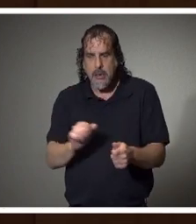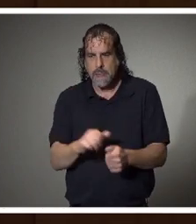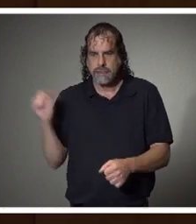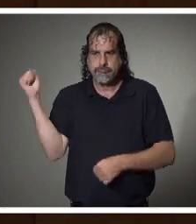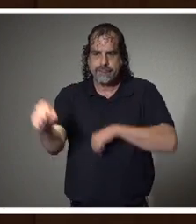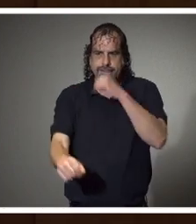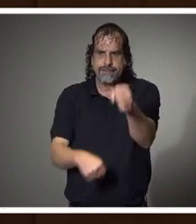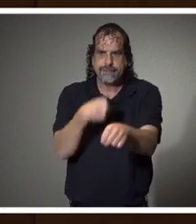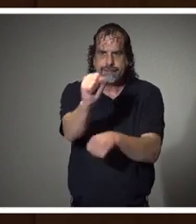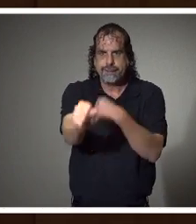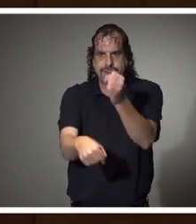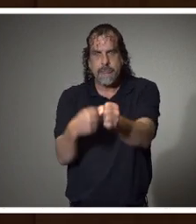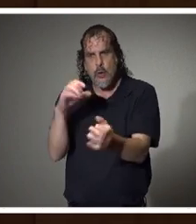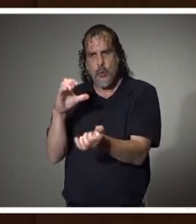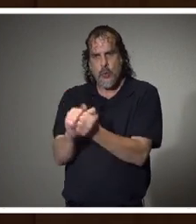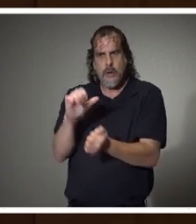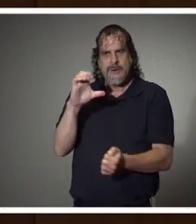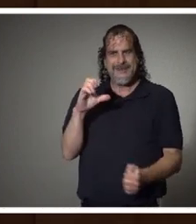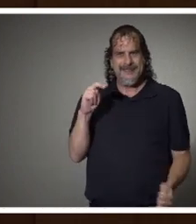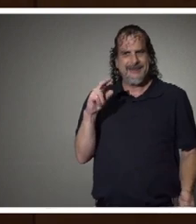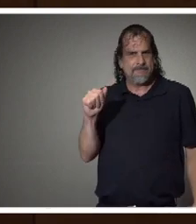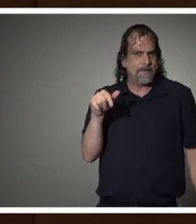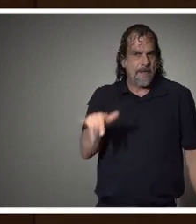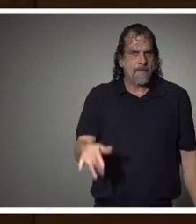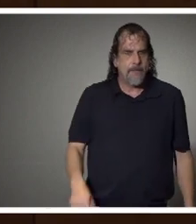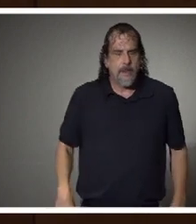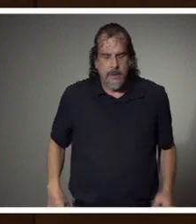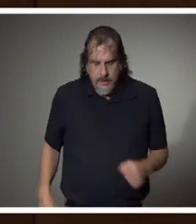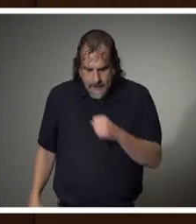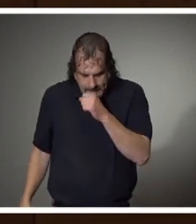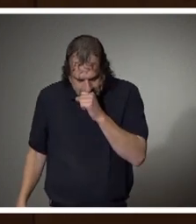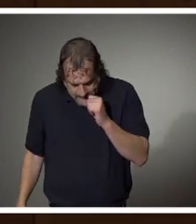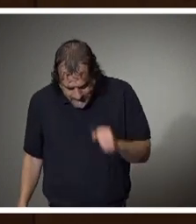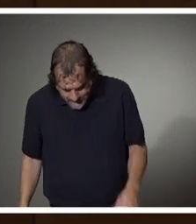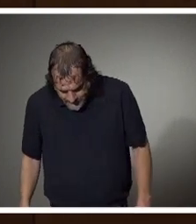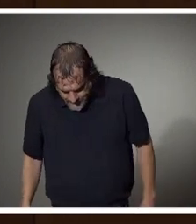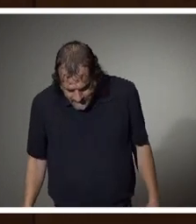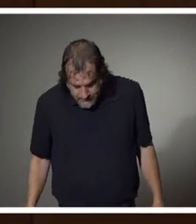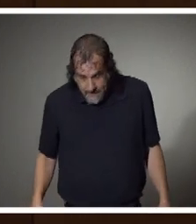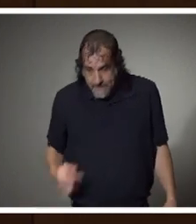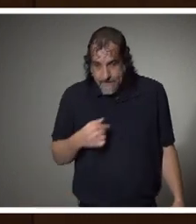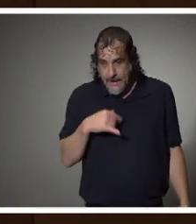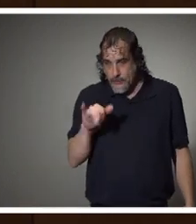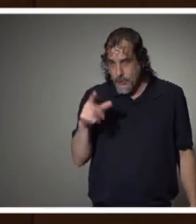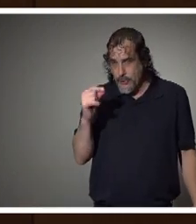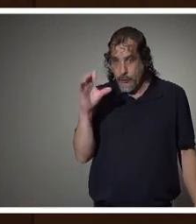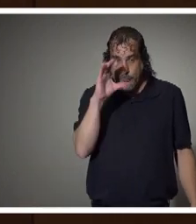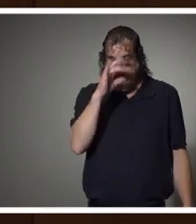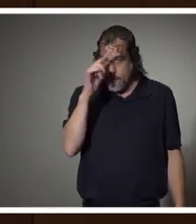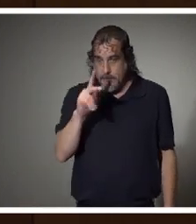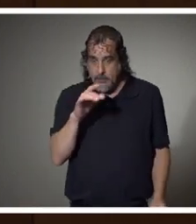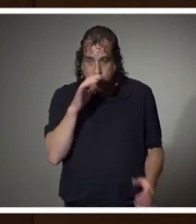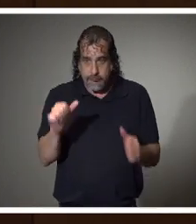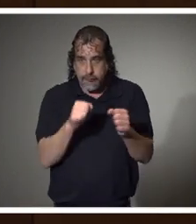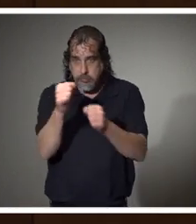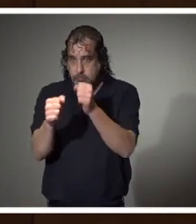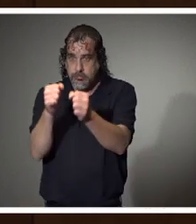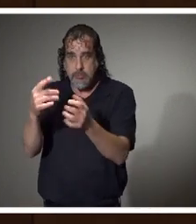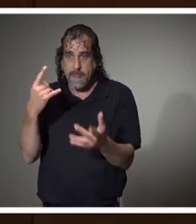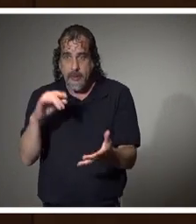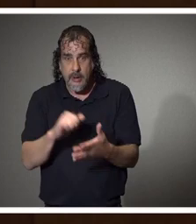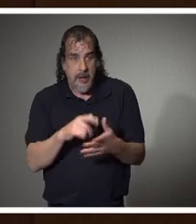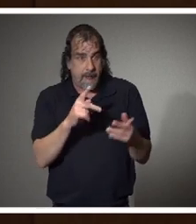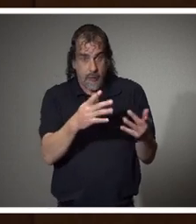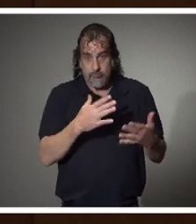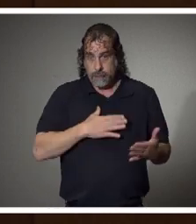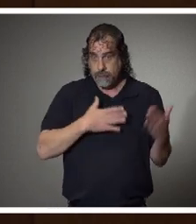extra locations, or if there are sick individuals we have to fill in for, we will be looking for folks to take care of that. And certainly appreciate everyone willing to step